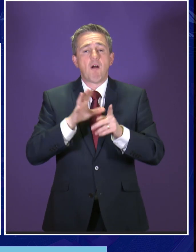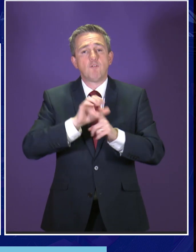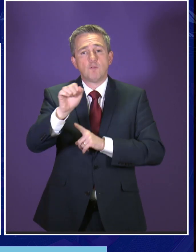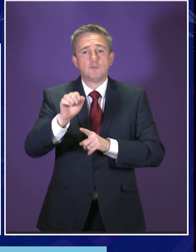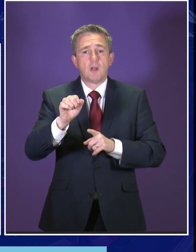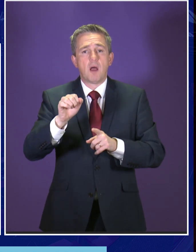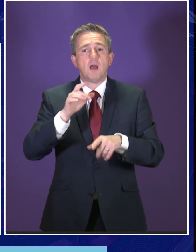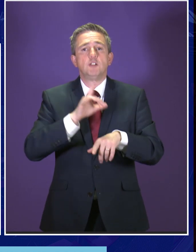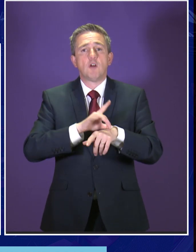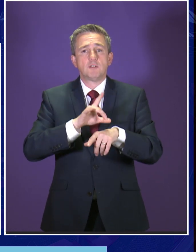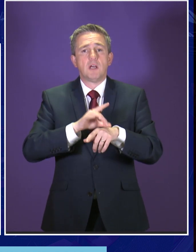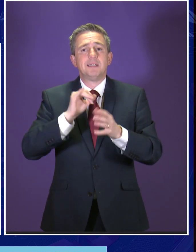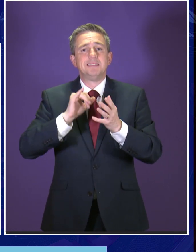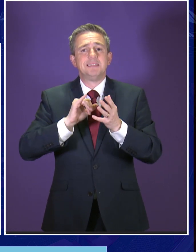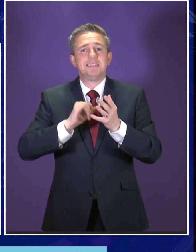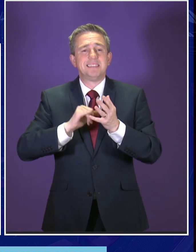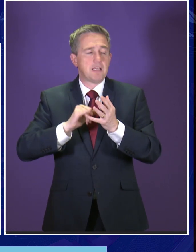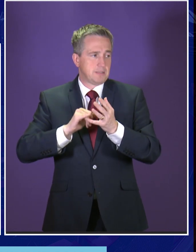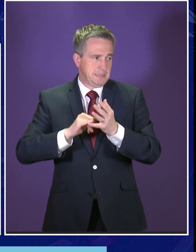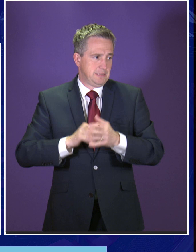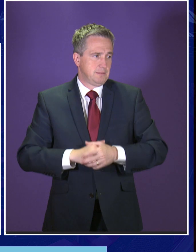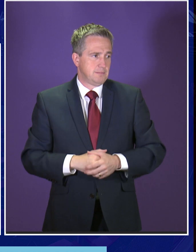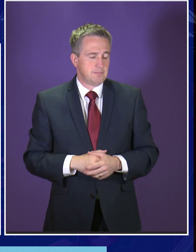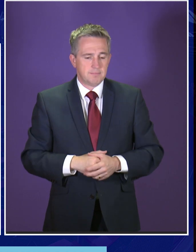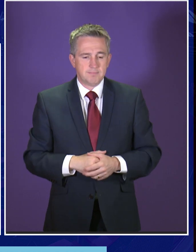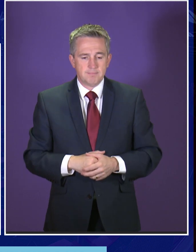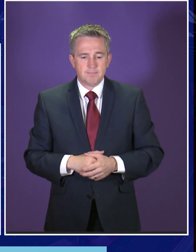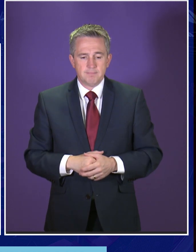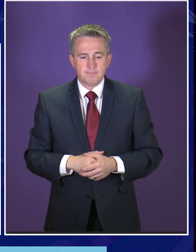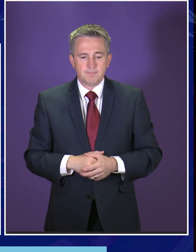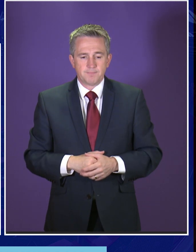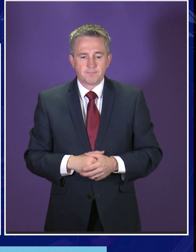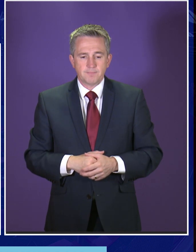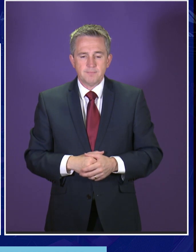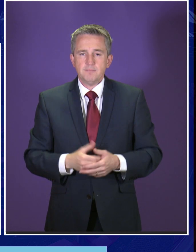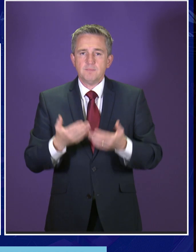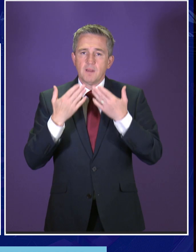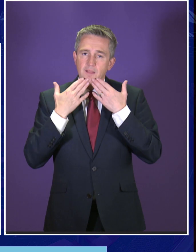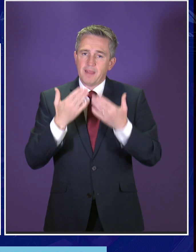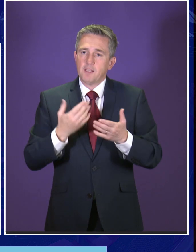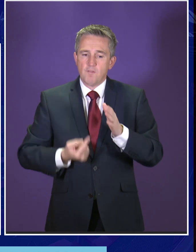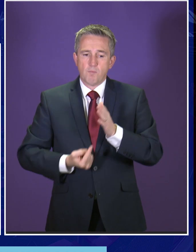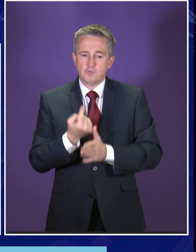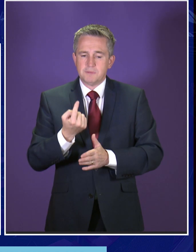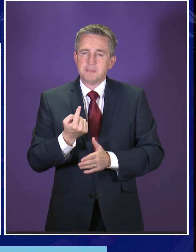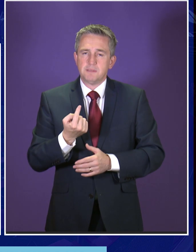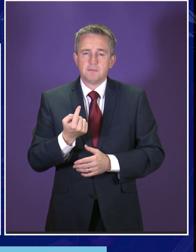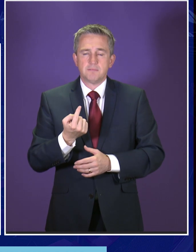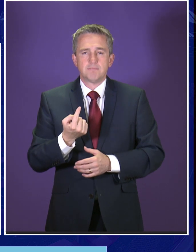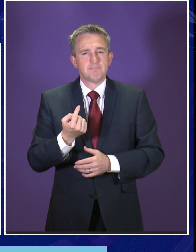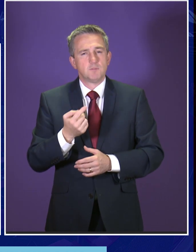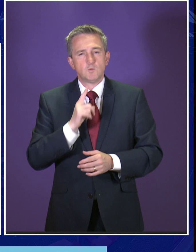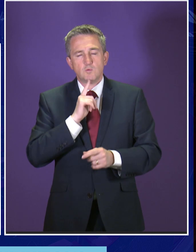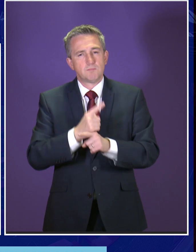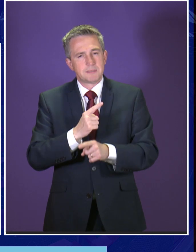Hilmar Farid Setiadi. Dr. Setiadi, thank you. Thank you for the opportunity. Let me start